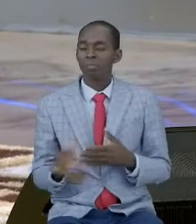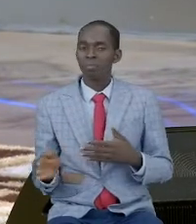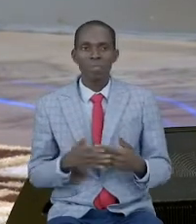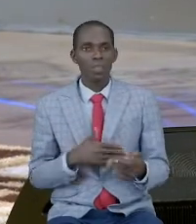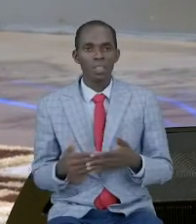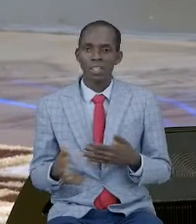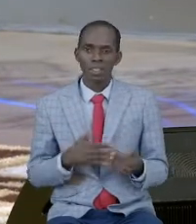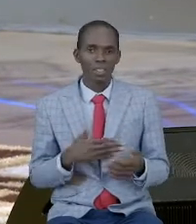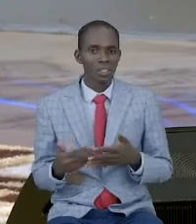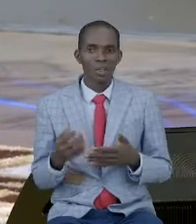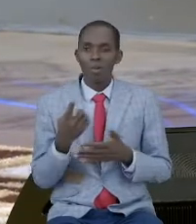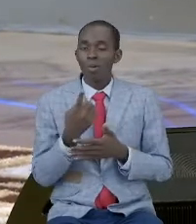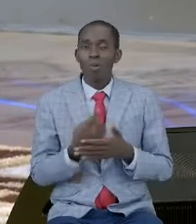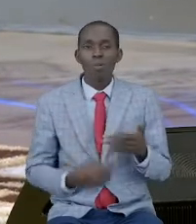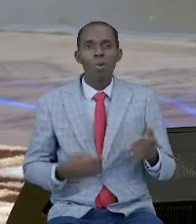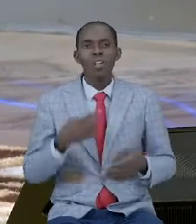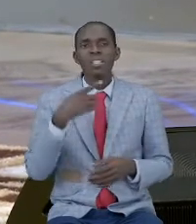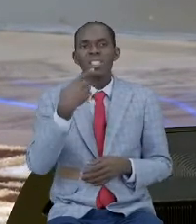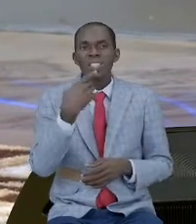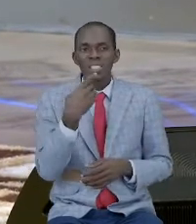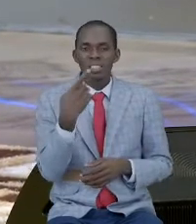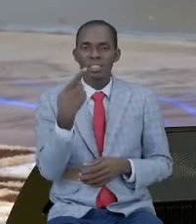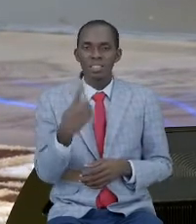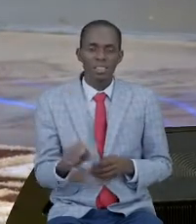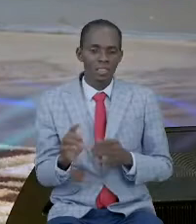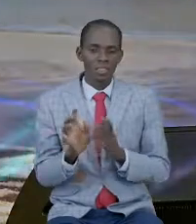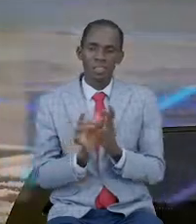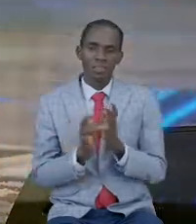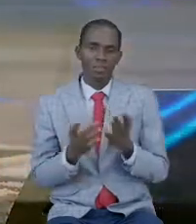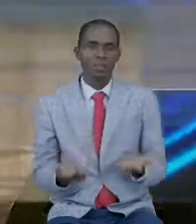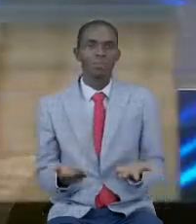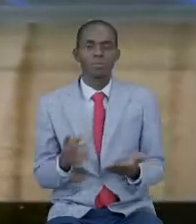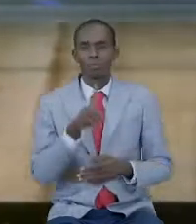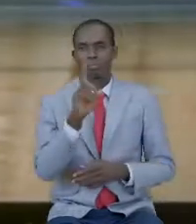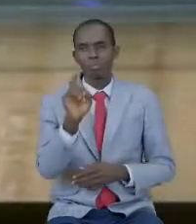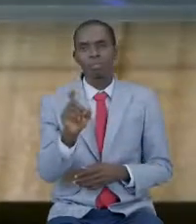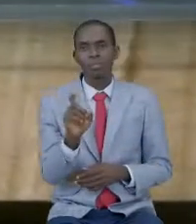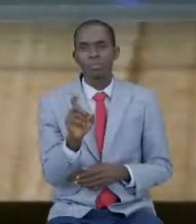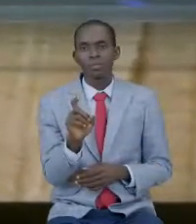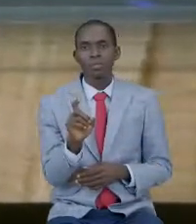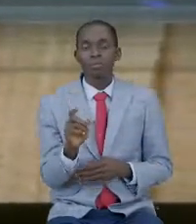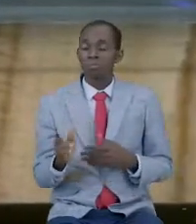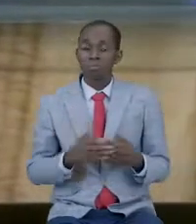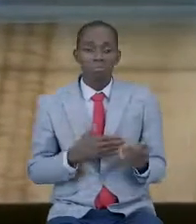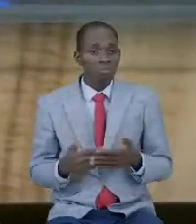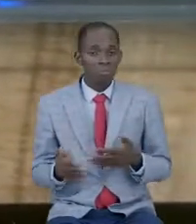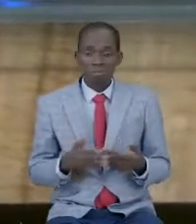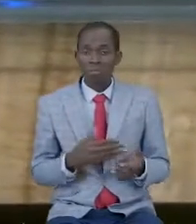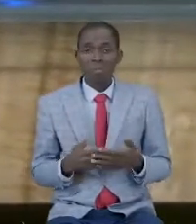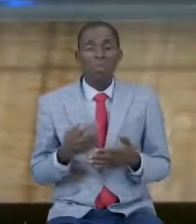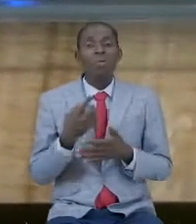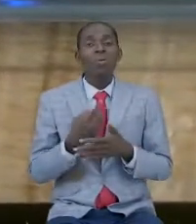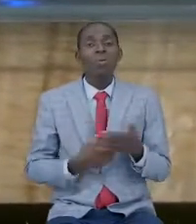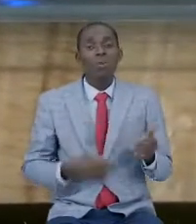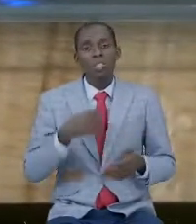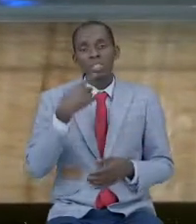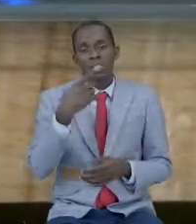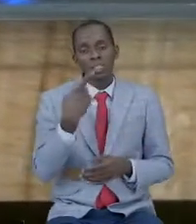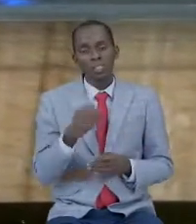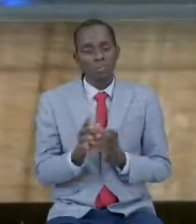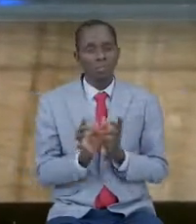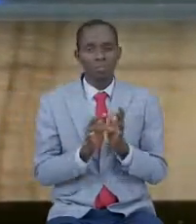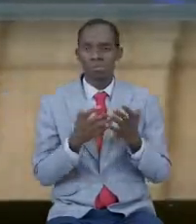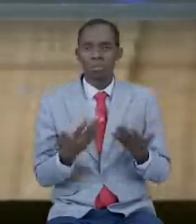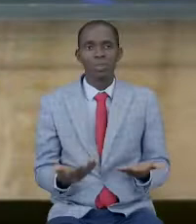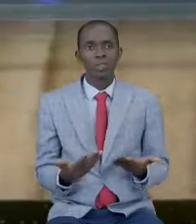nevertheless, what says the scripture? Nevertheless, what says the scriptures?